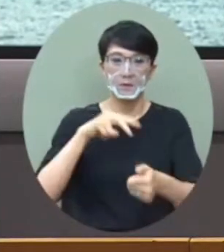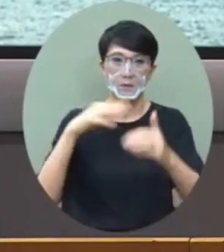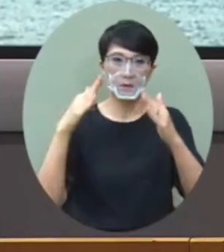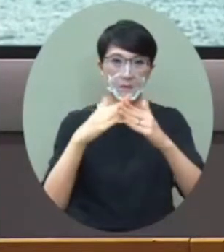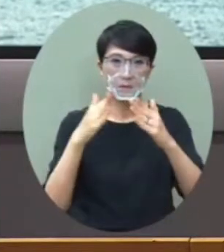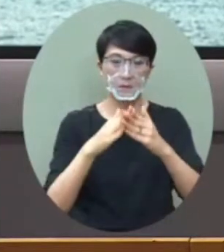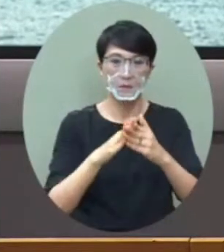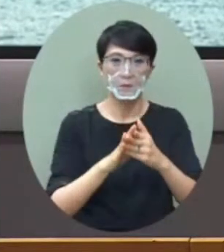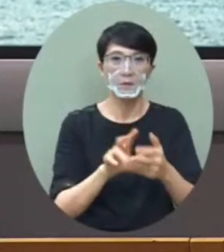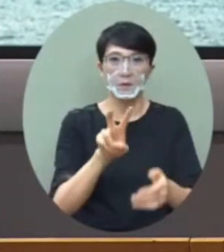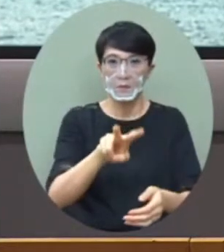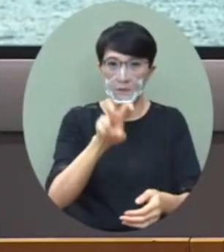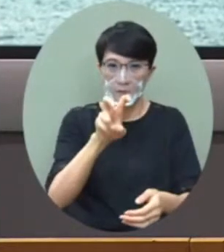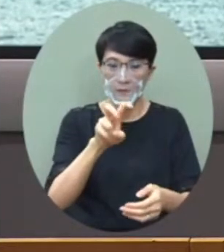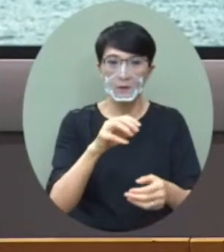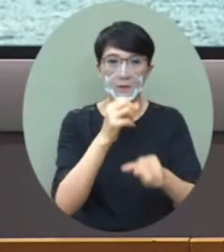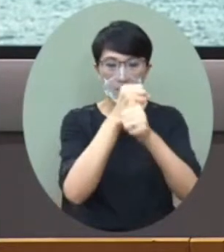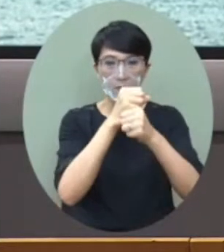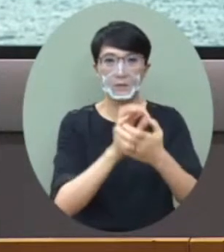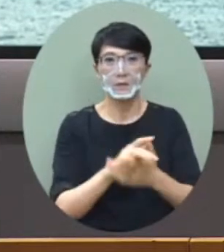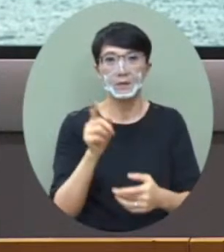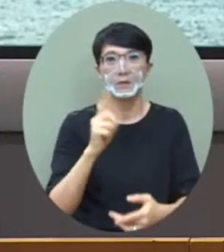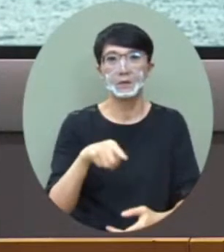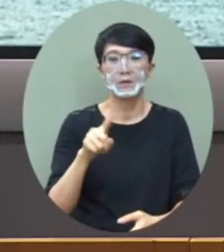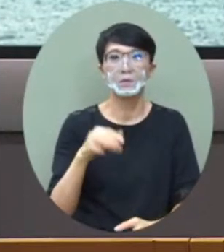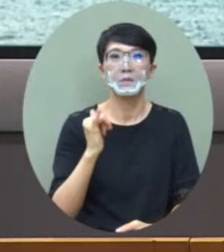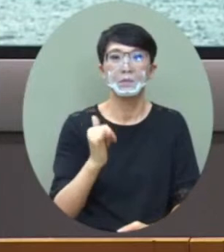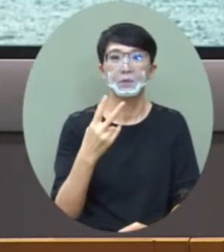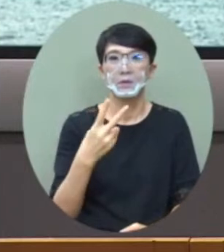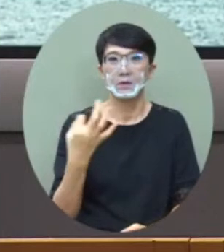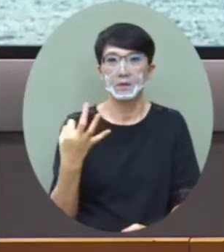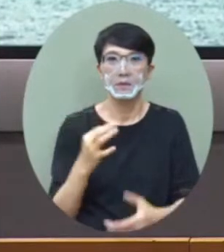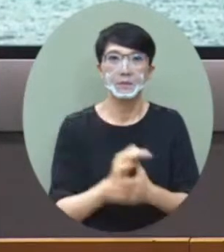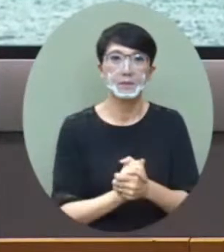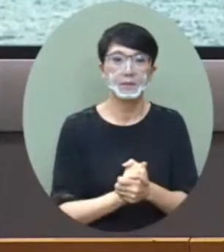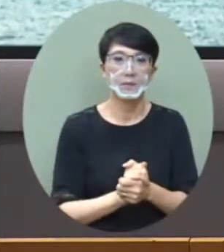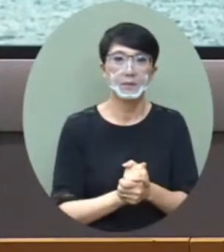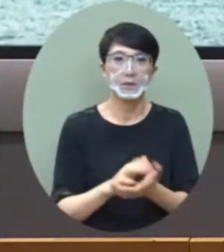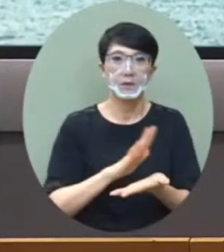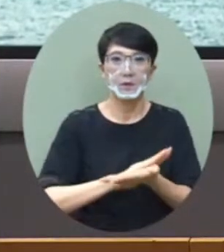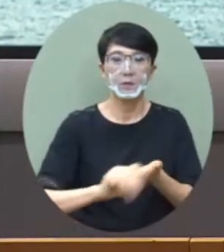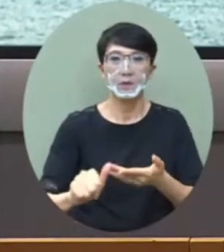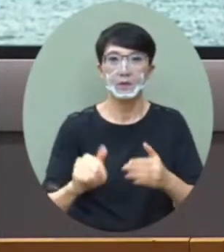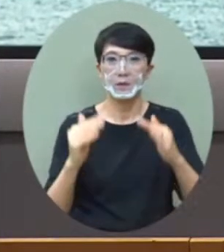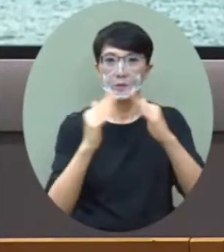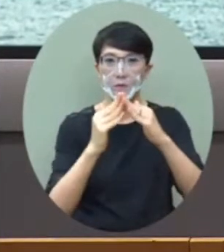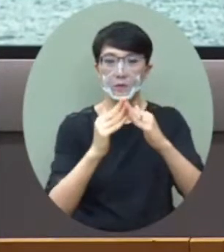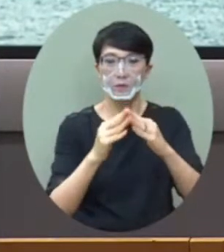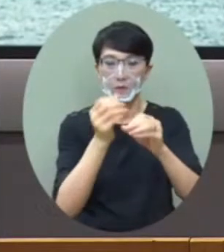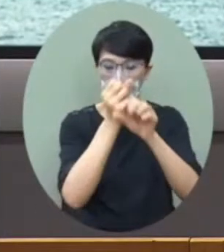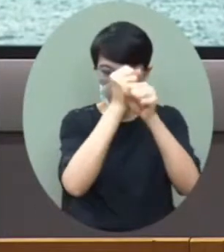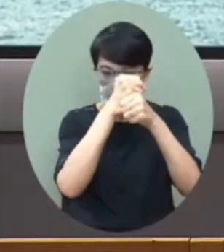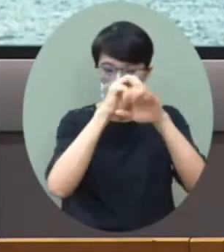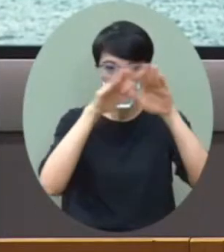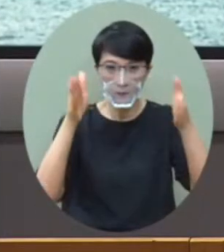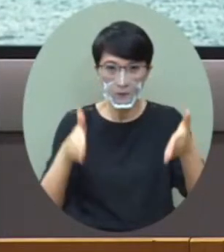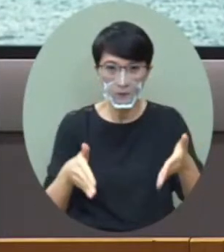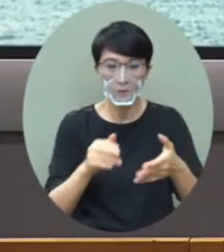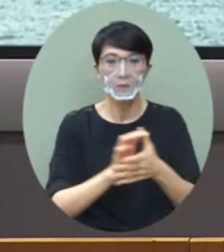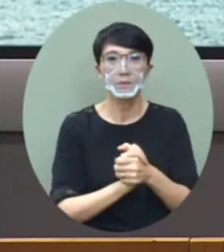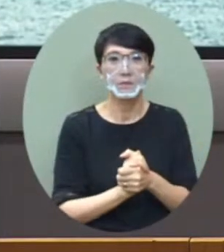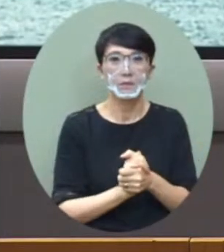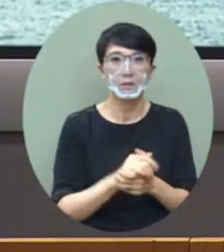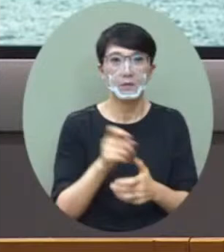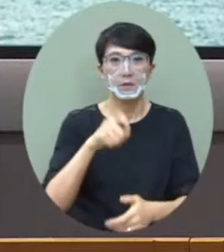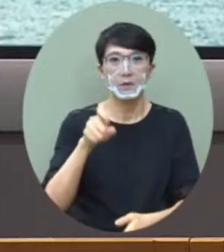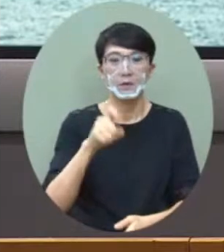cases, 2,906 cases were tested by HA, 1,623 by Public